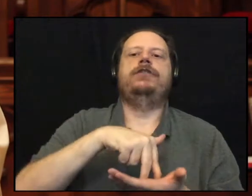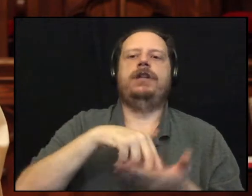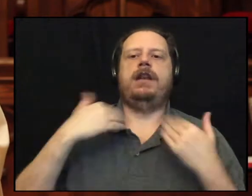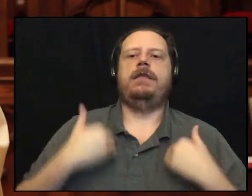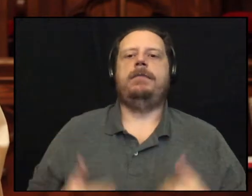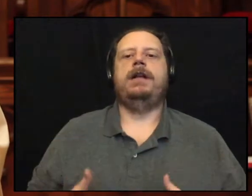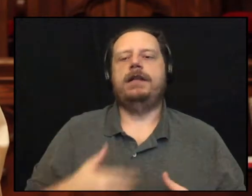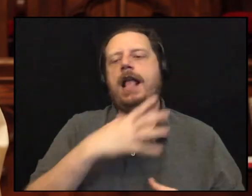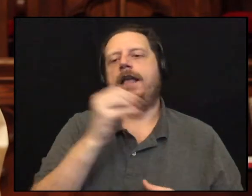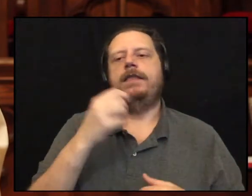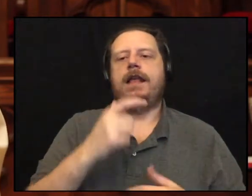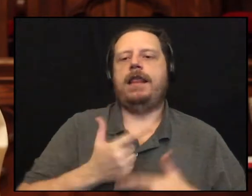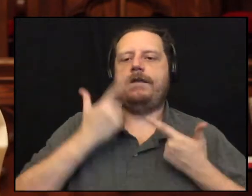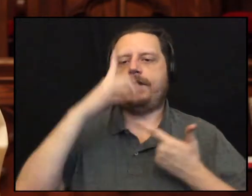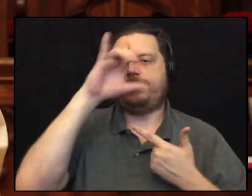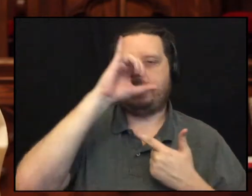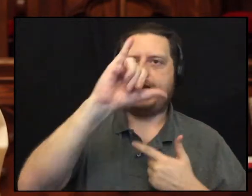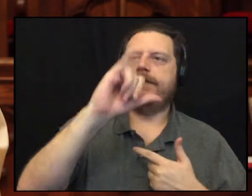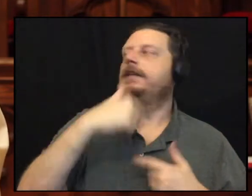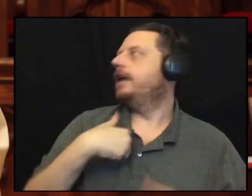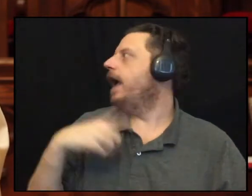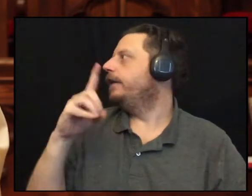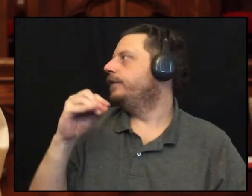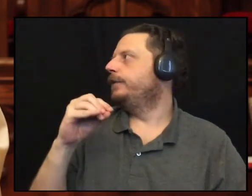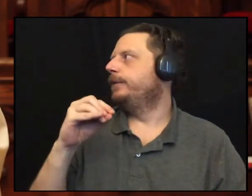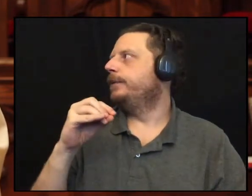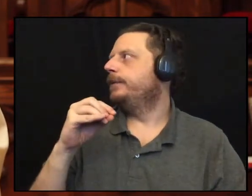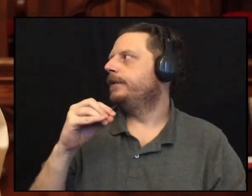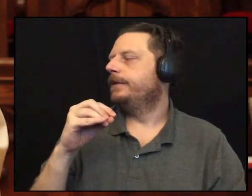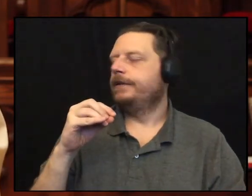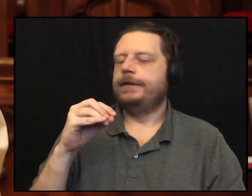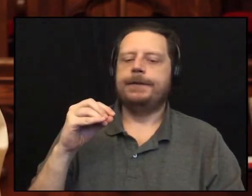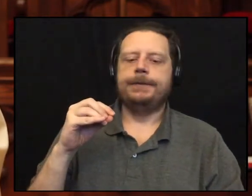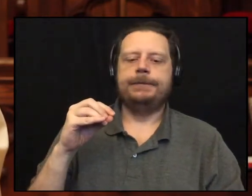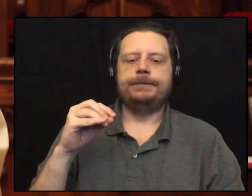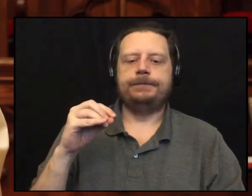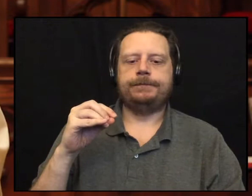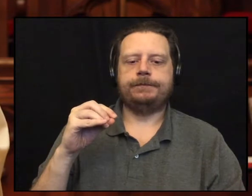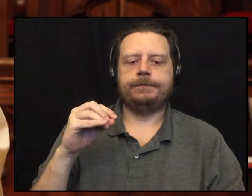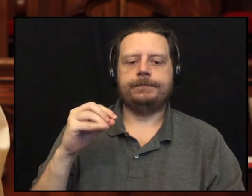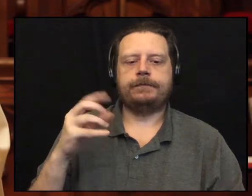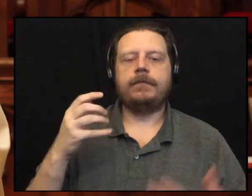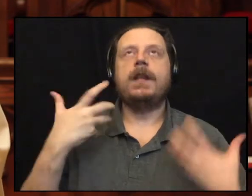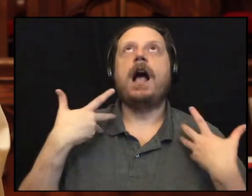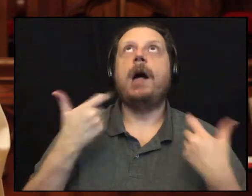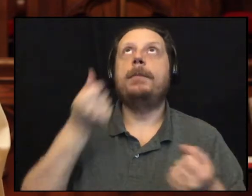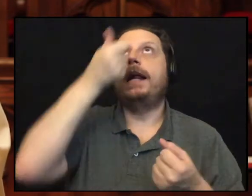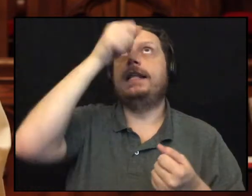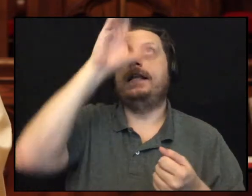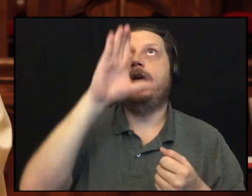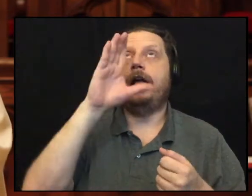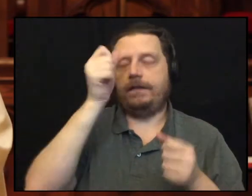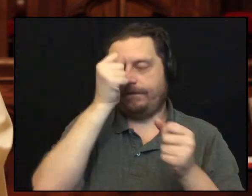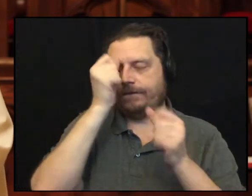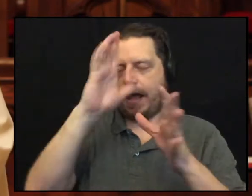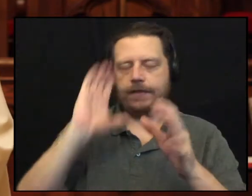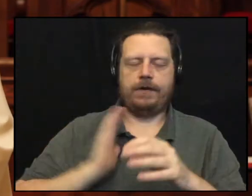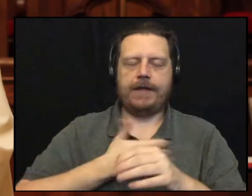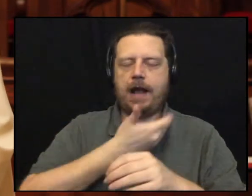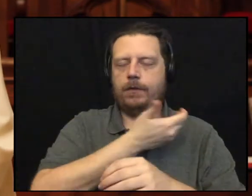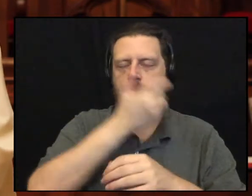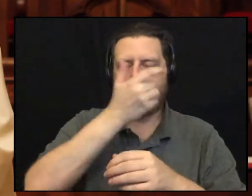body and life everlasting? I do. And may Almighty God, the Father of our Lord Jesus